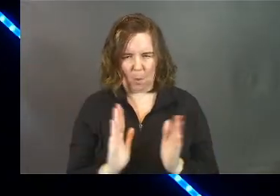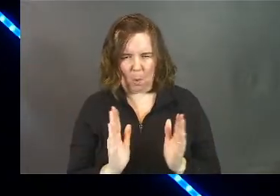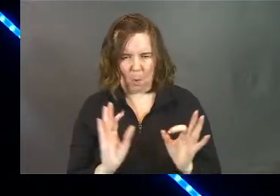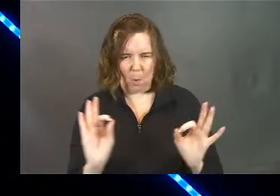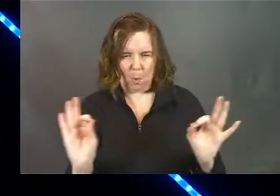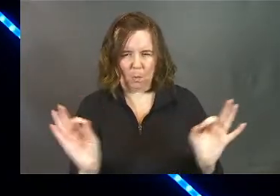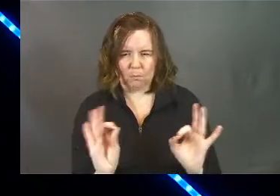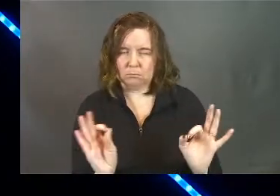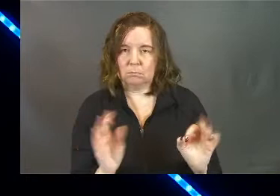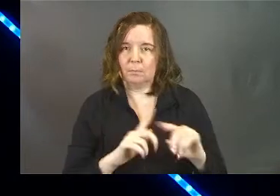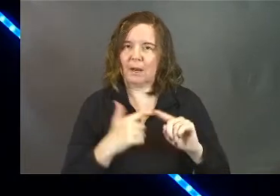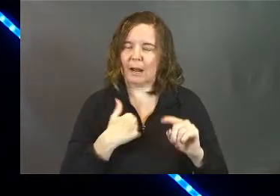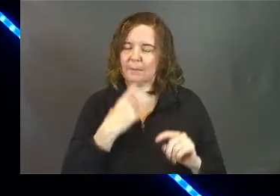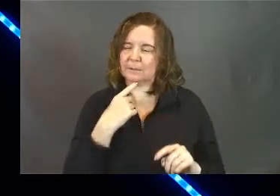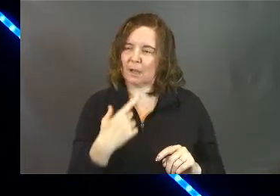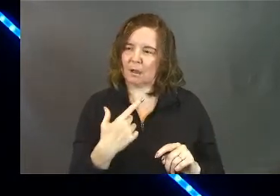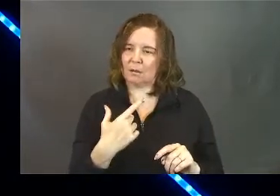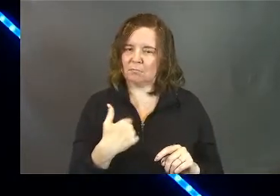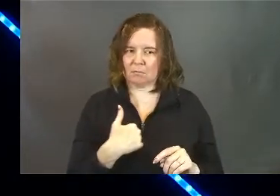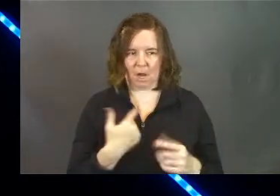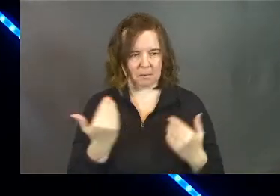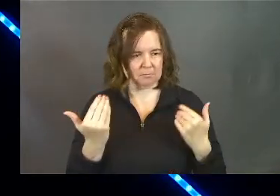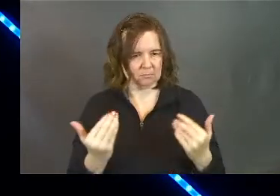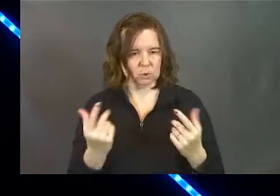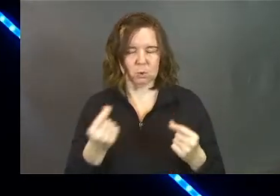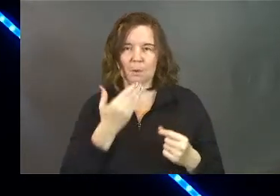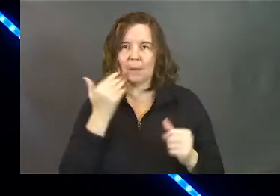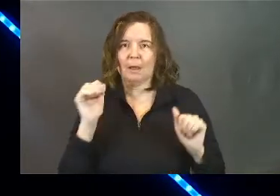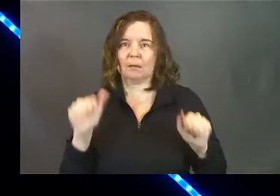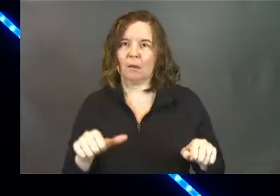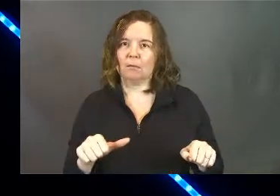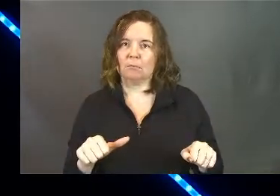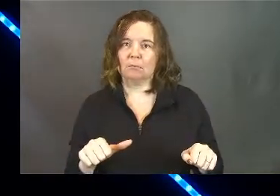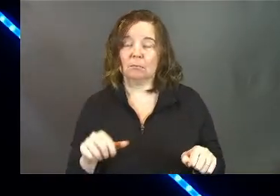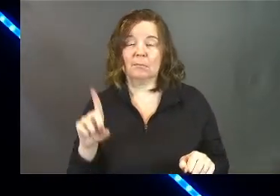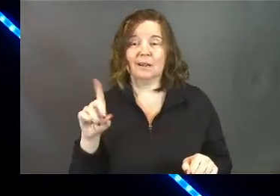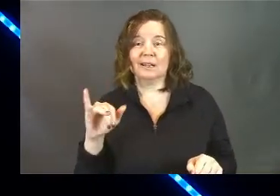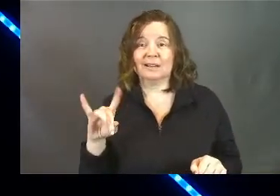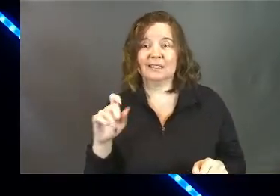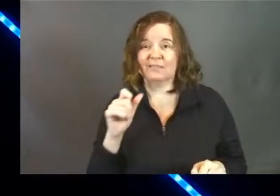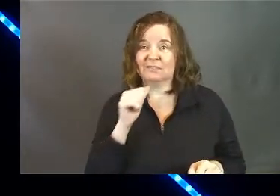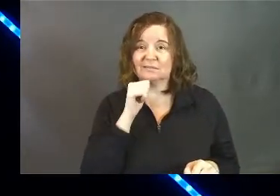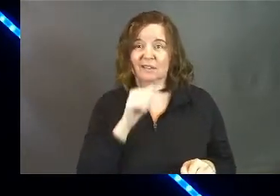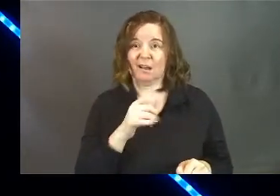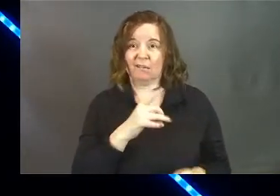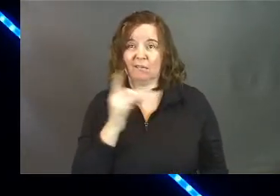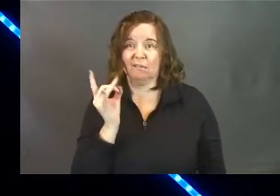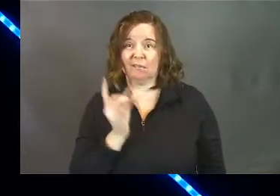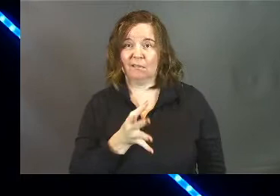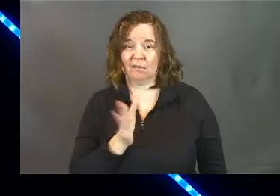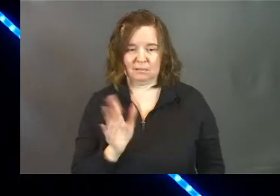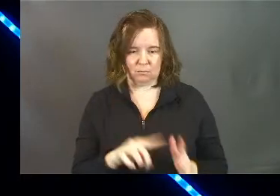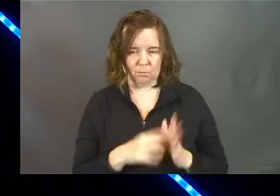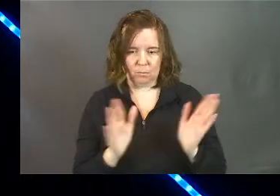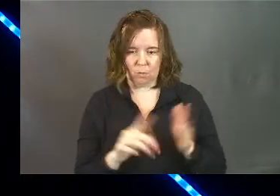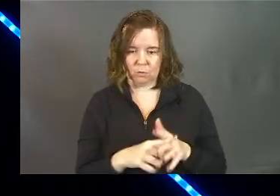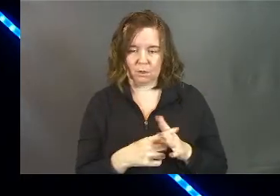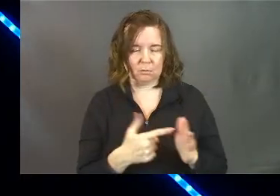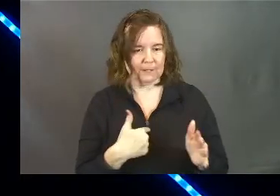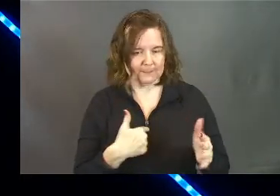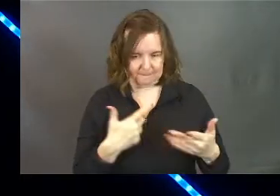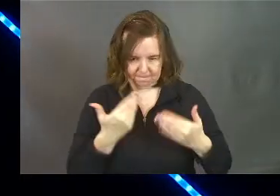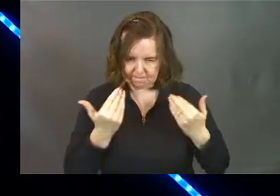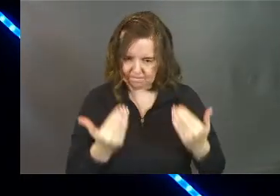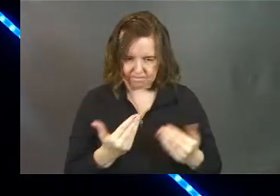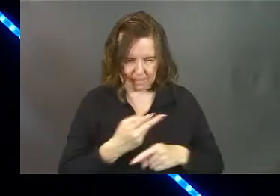seems insignificant, and I'm going to say, I'm going to do the best that I can. And David does not despise the day of small beginnings, but he says, I'm going to